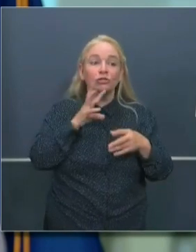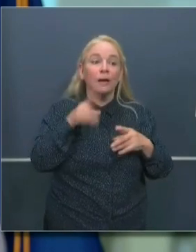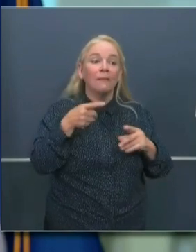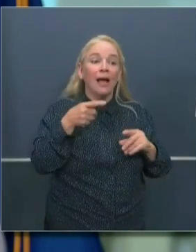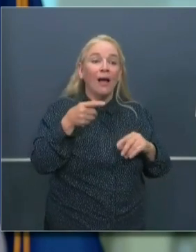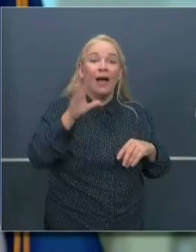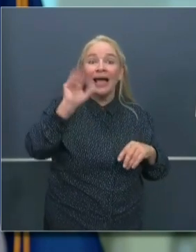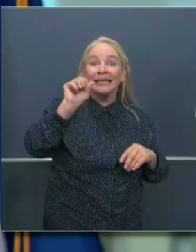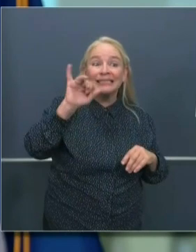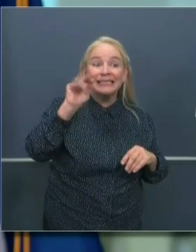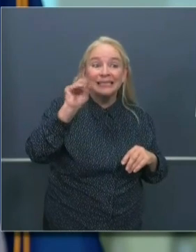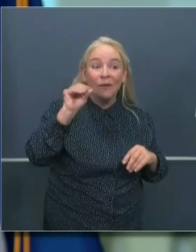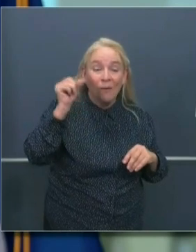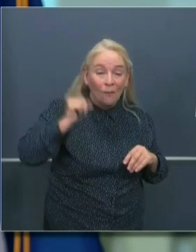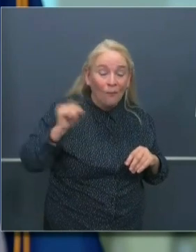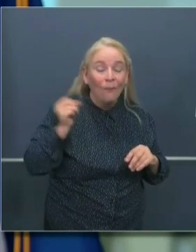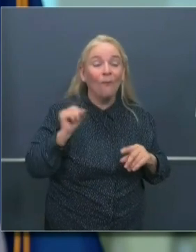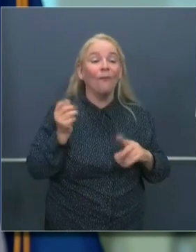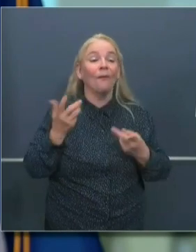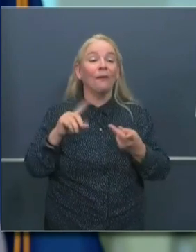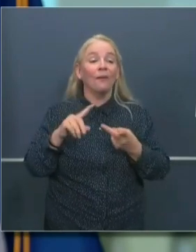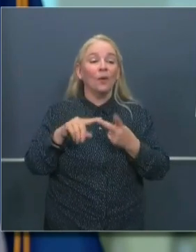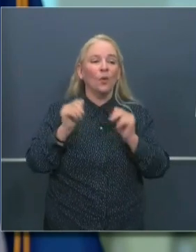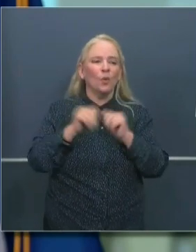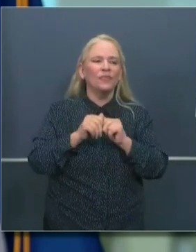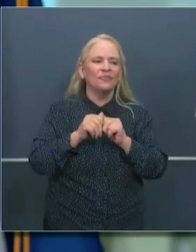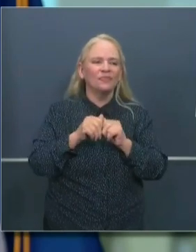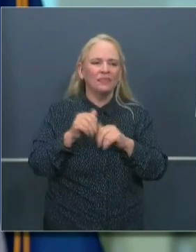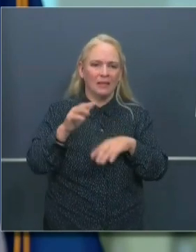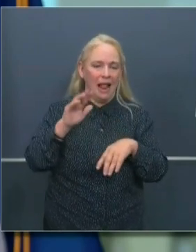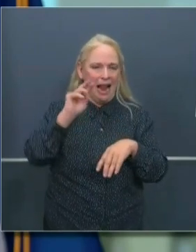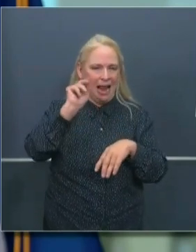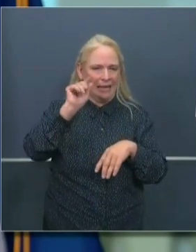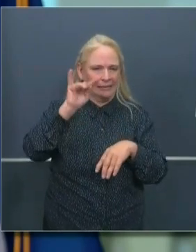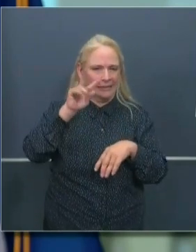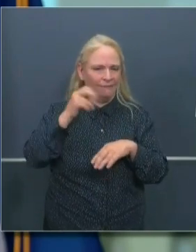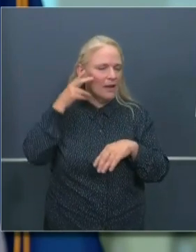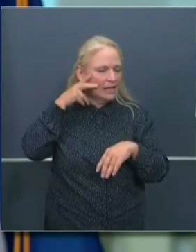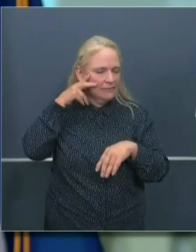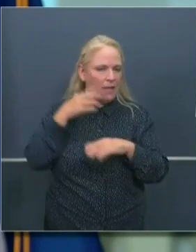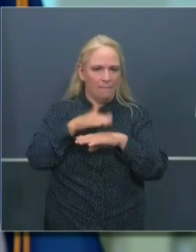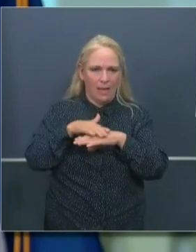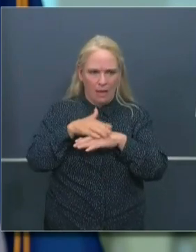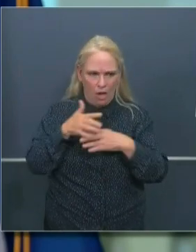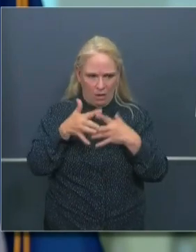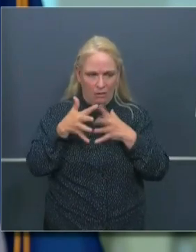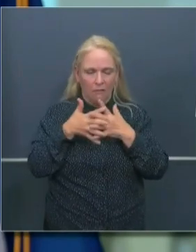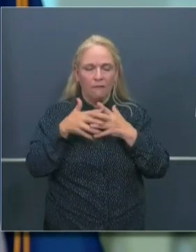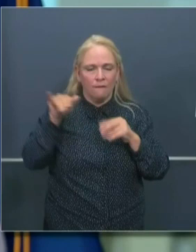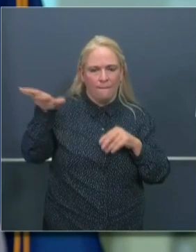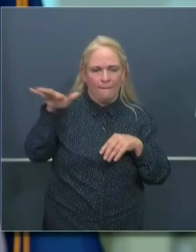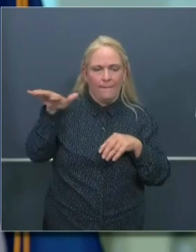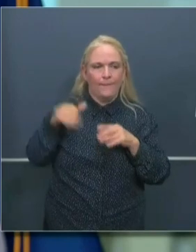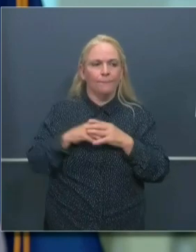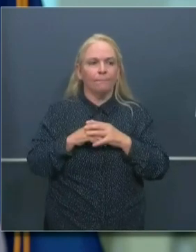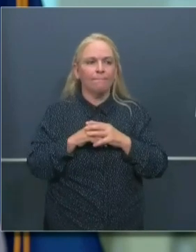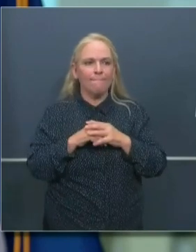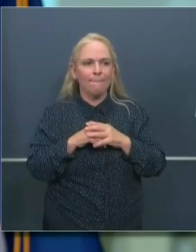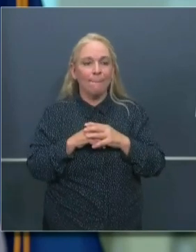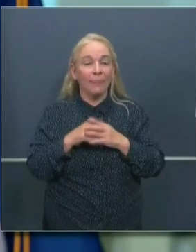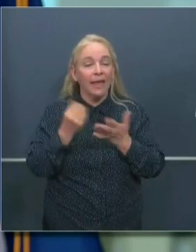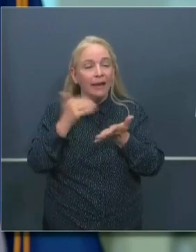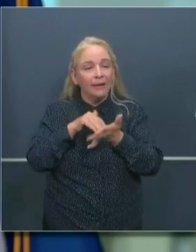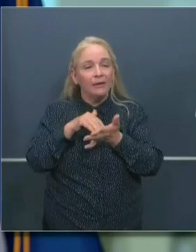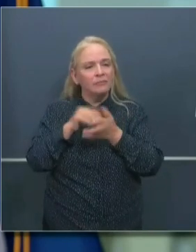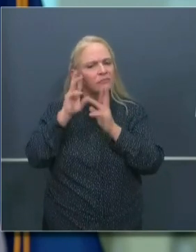government-to-government conversations with sovereigns, the tribal nations that reside within the state of California, respecting